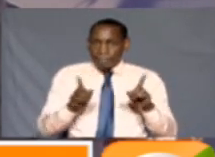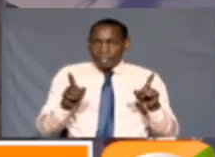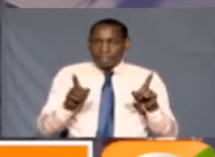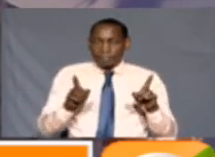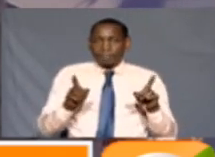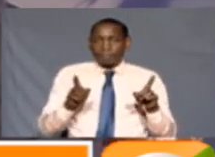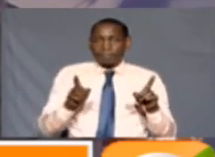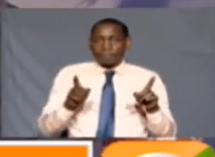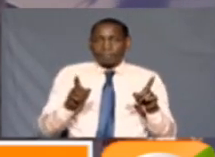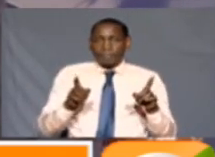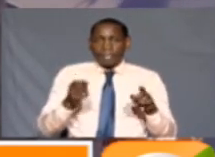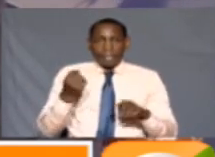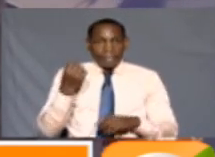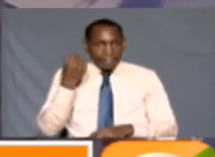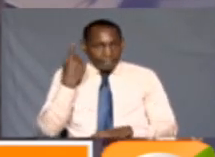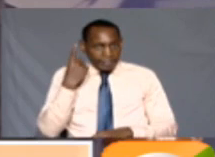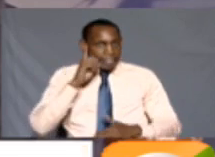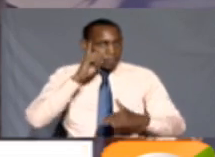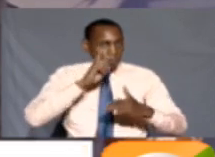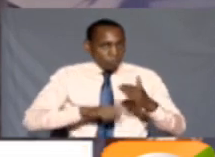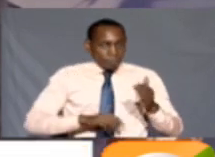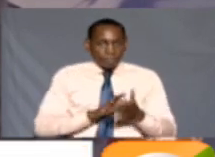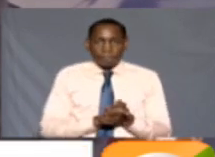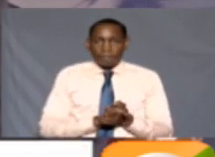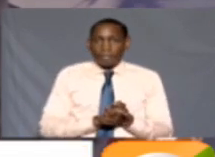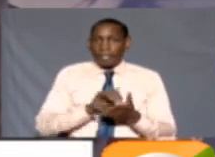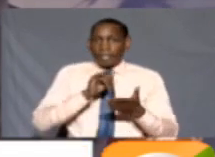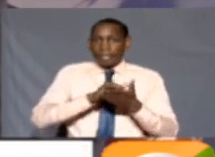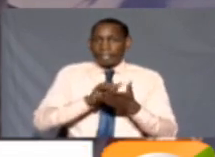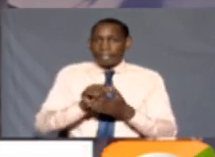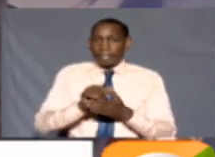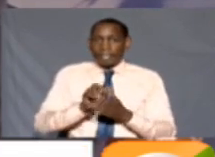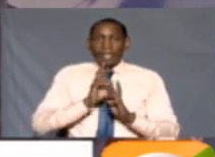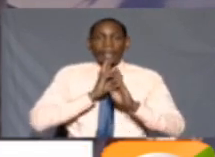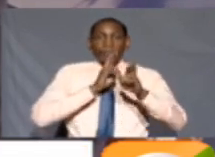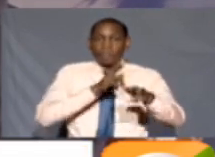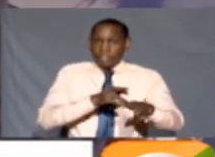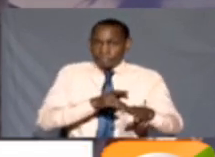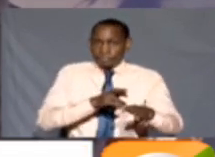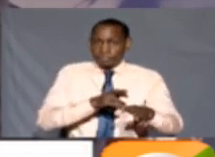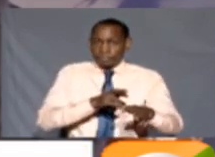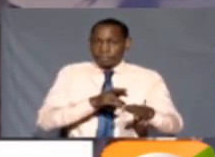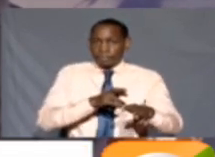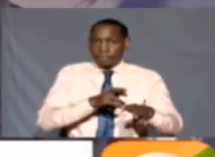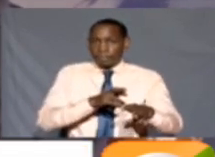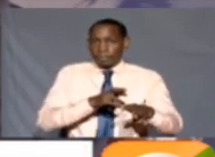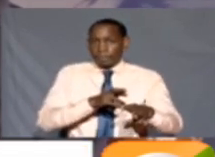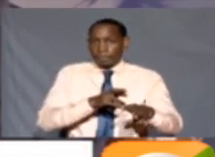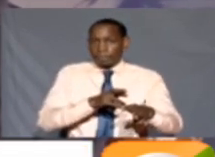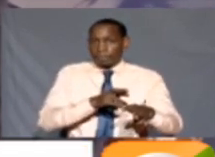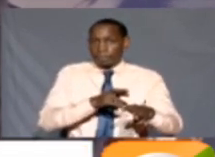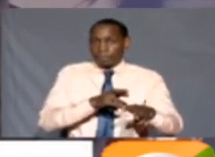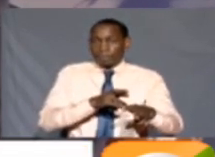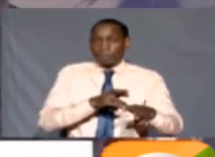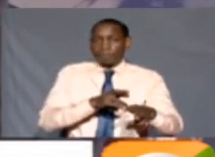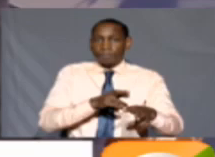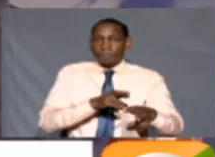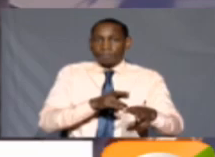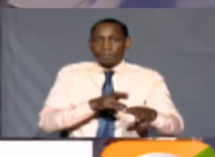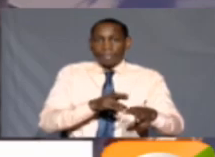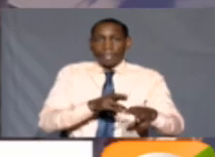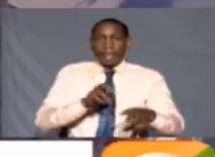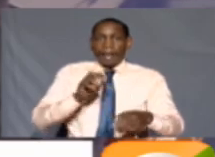we need to get into context first and foremost is that whistleblowing, as we understand it, there should be a shared and